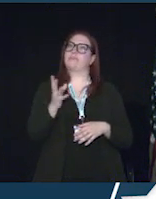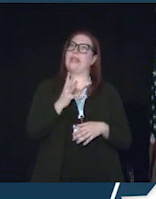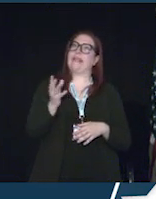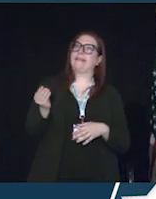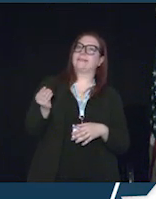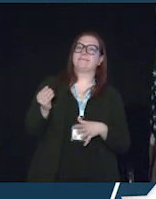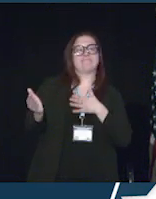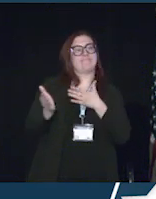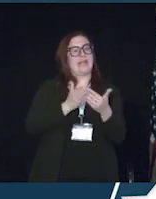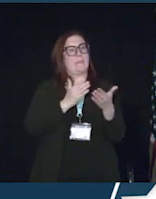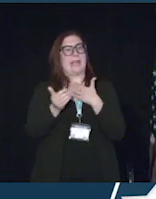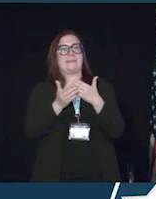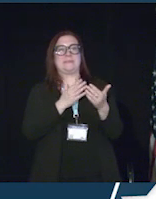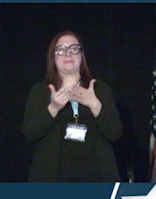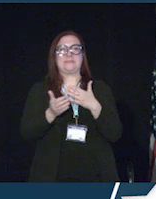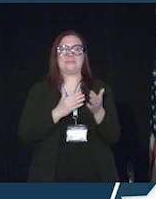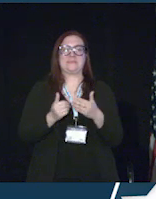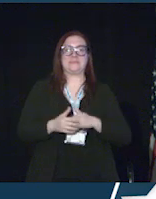anyway,